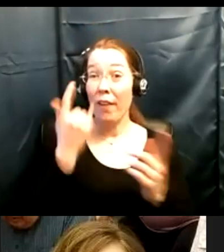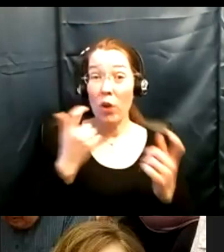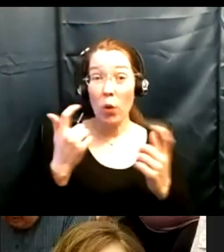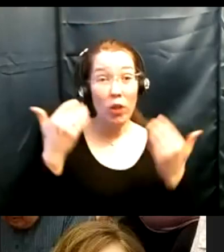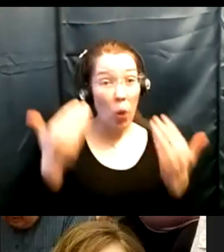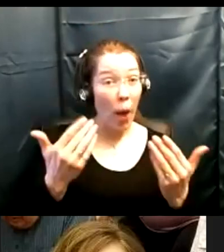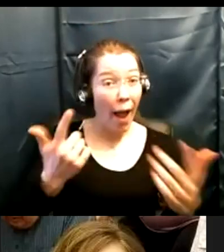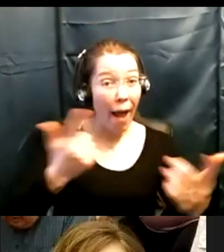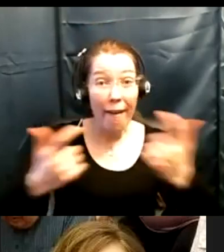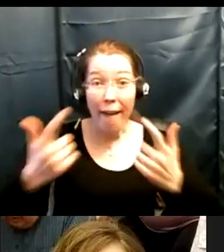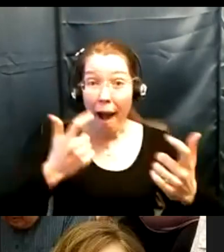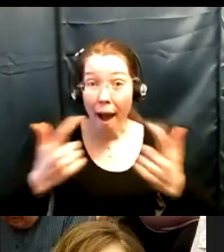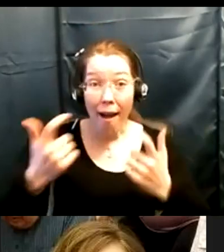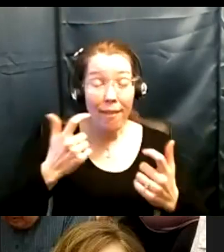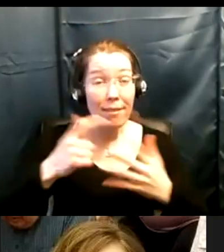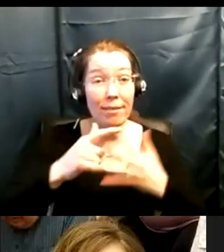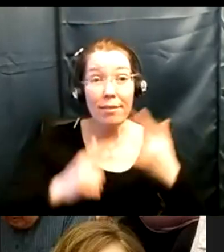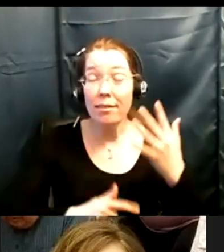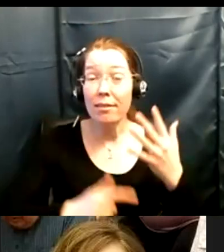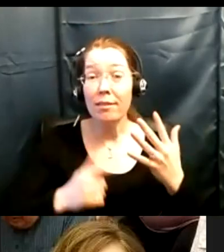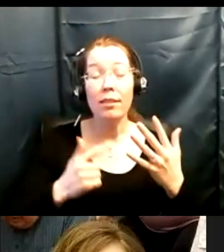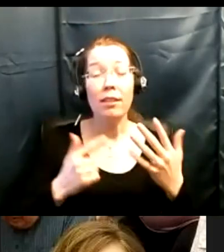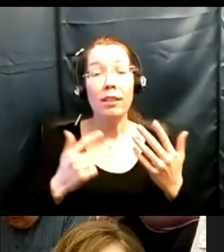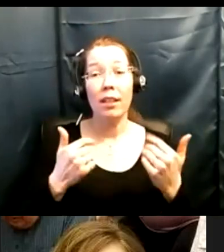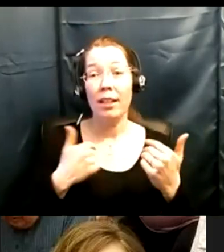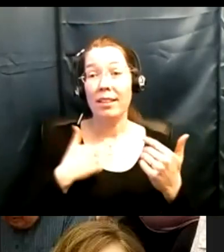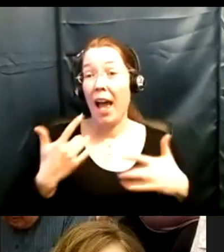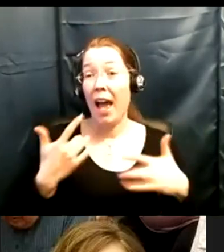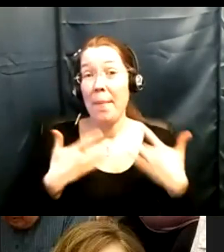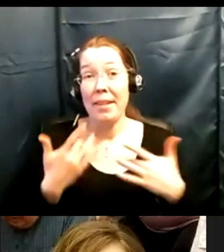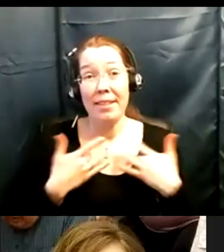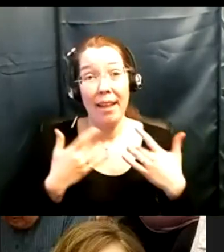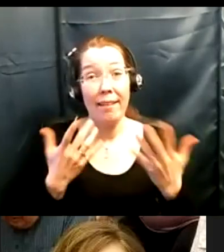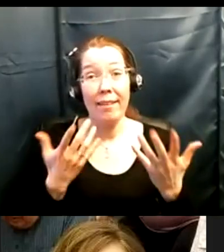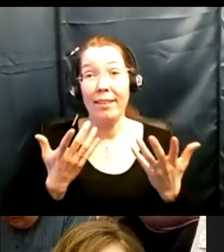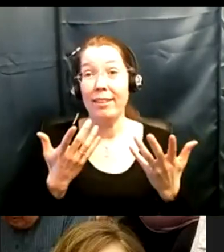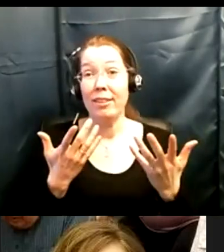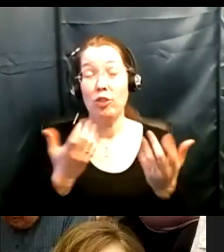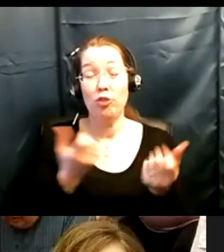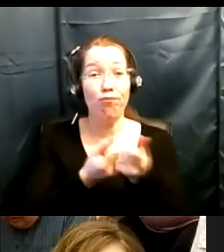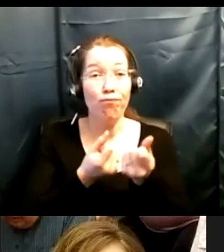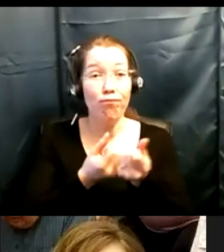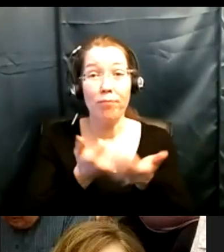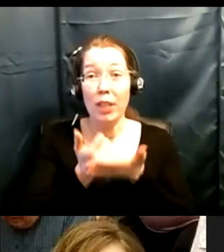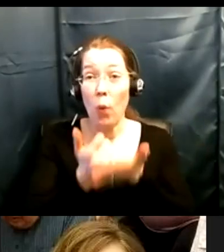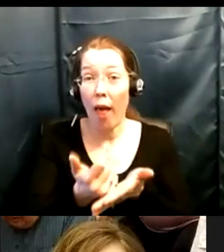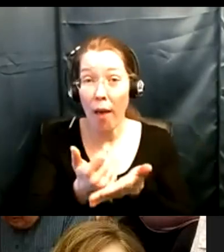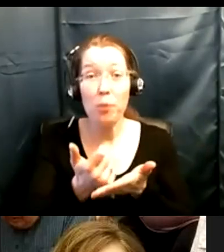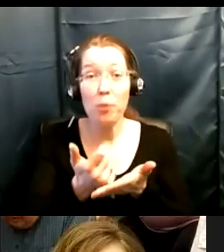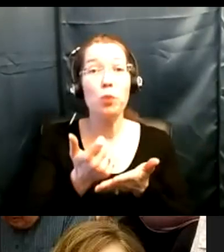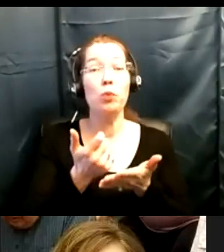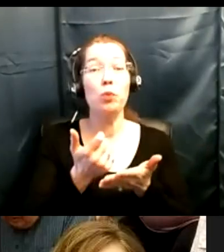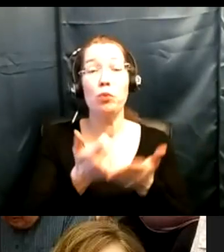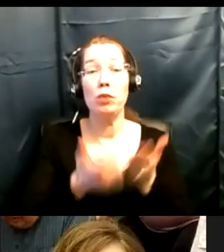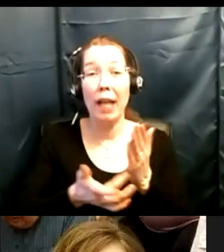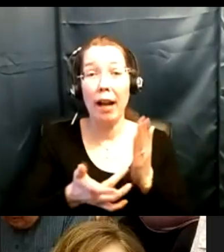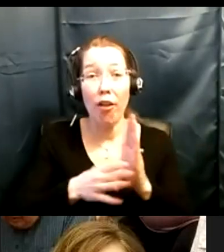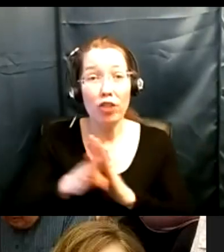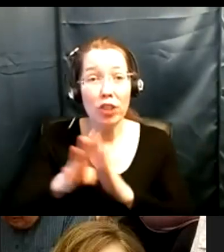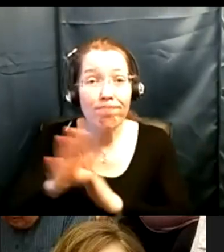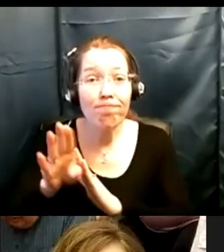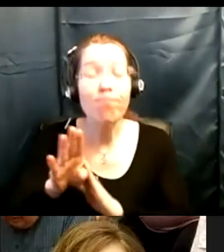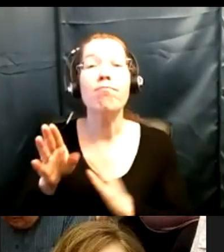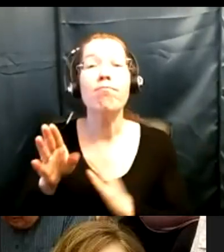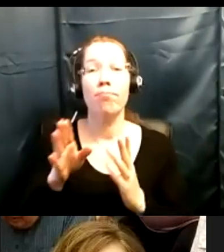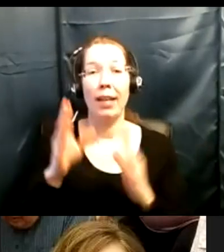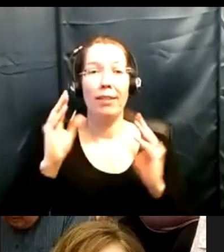because, you know, I'm excited to be able to help further more technology